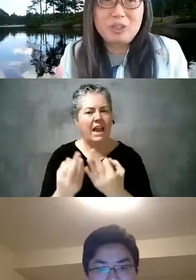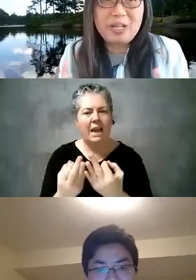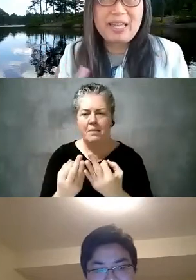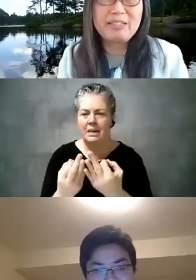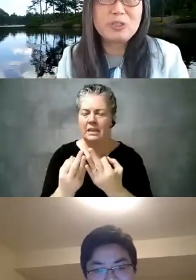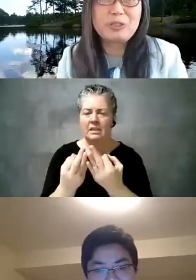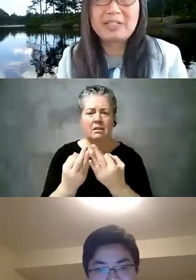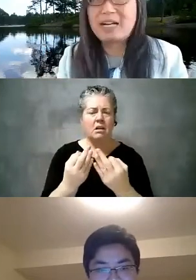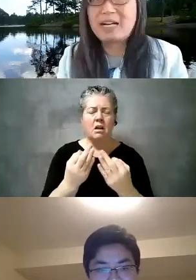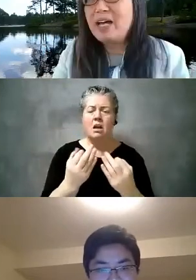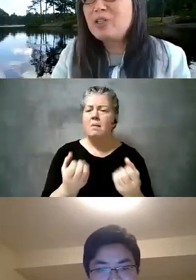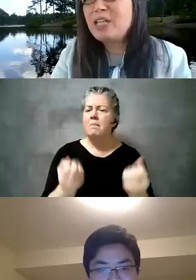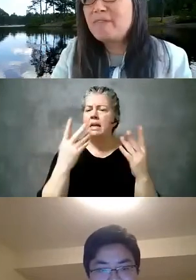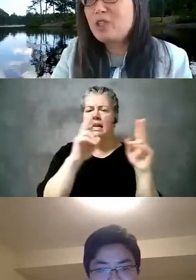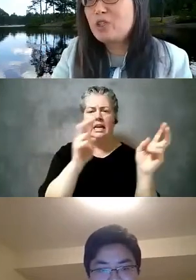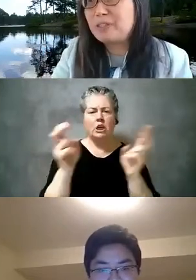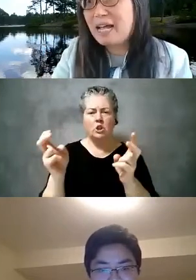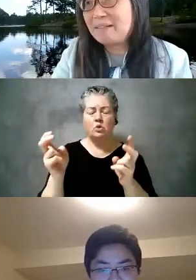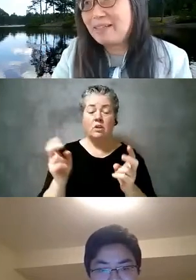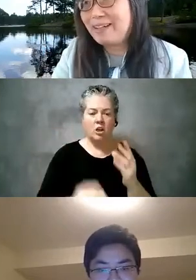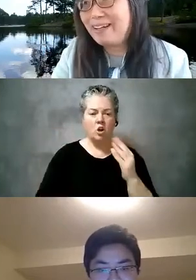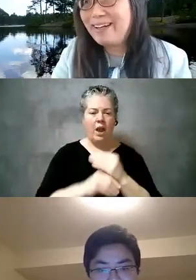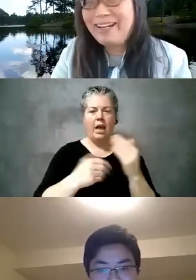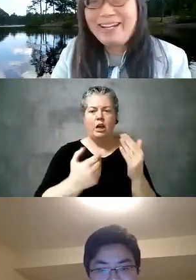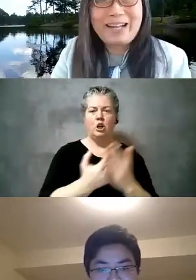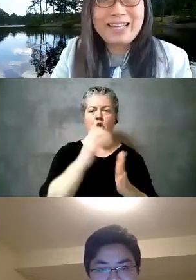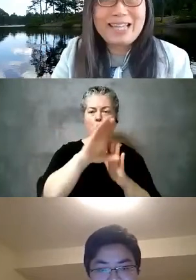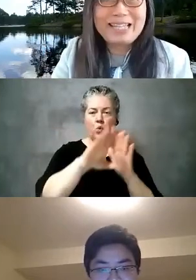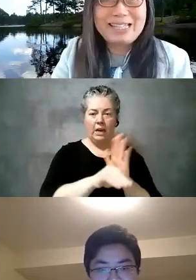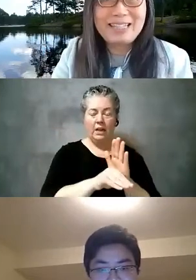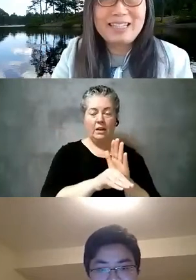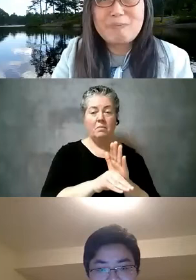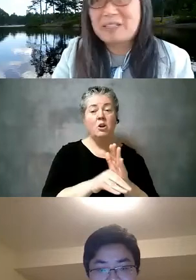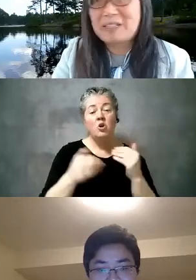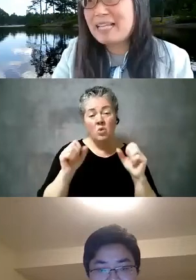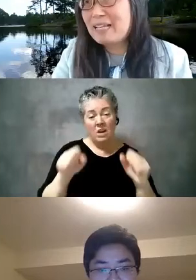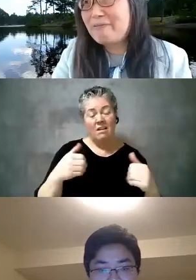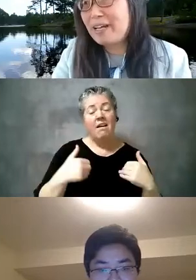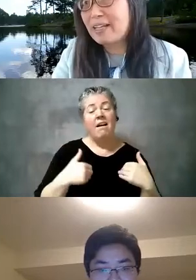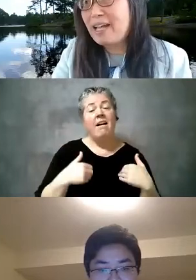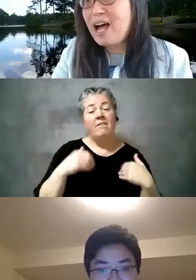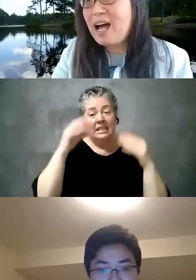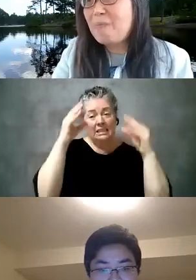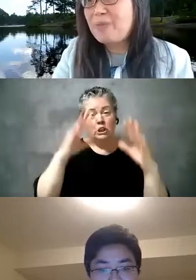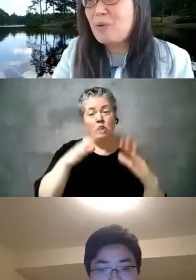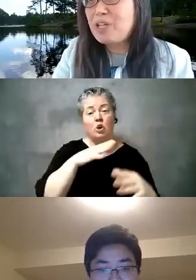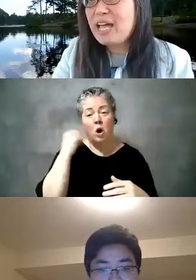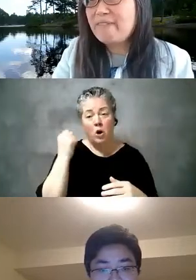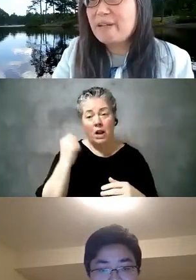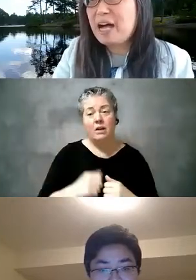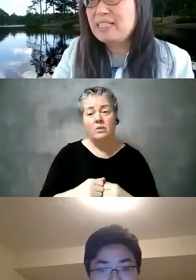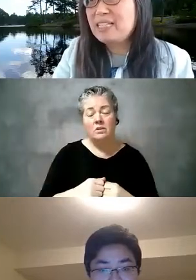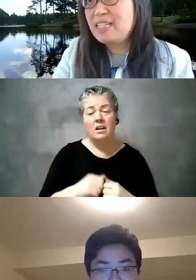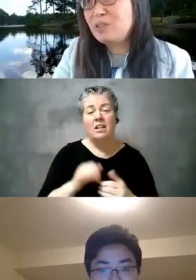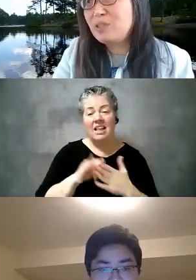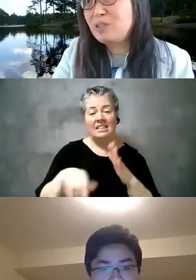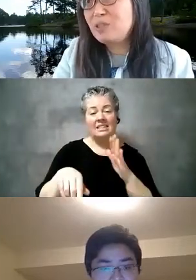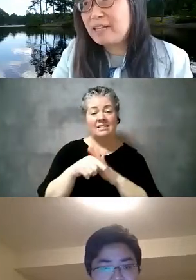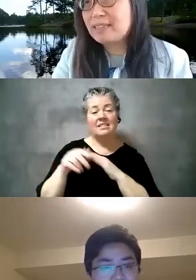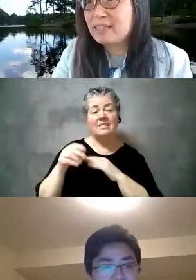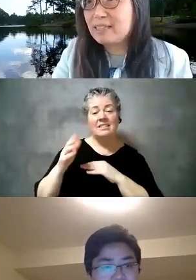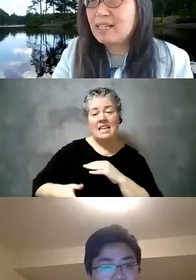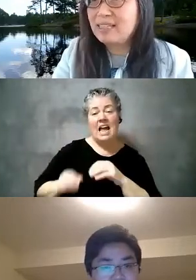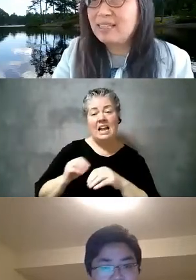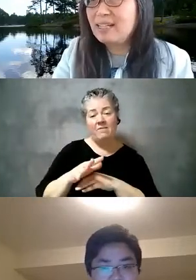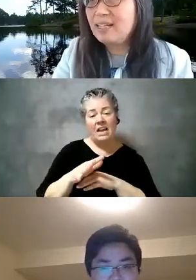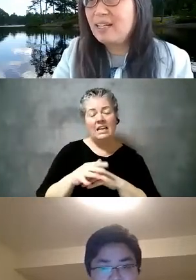to, handle new curriculum. You could have teacher burnout, right? That is an unexpected side effect. When you have a positive indirect